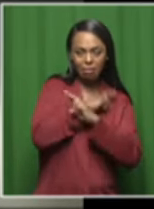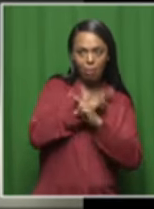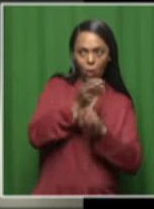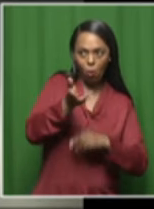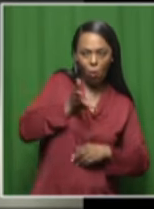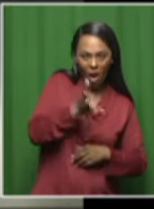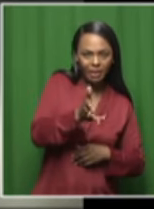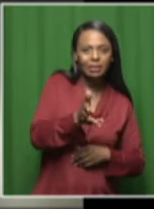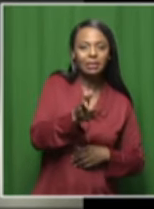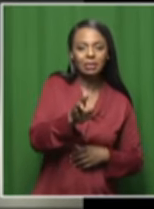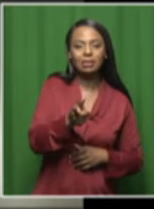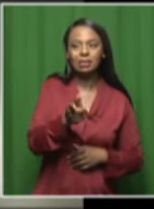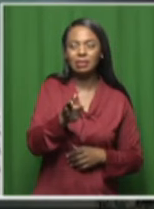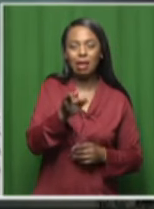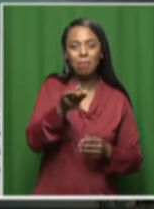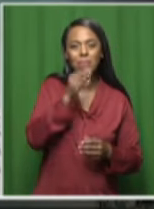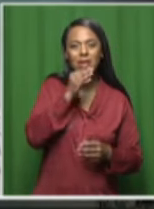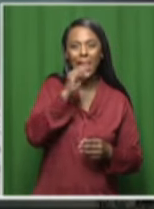Mm.